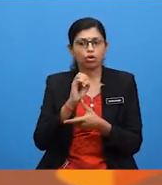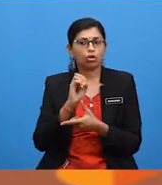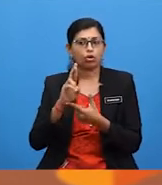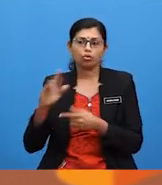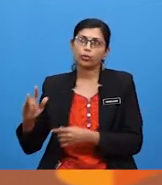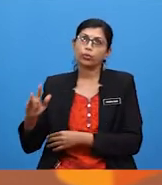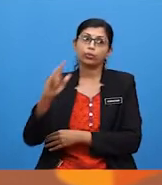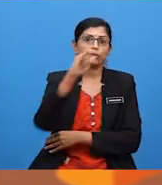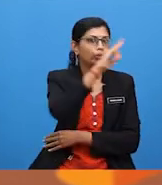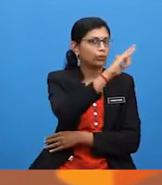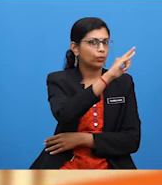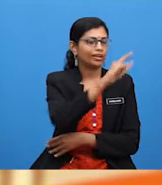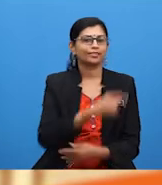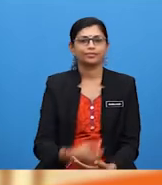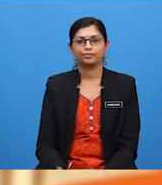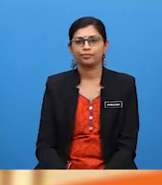different country?